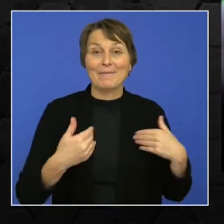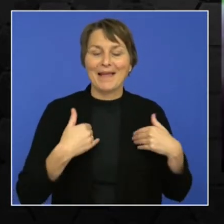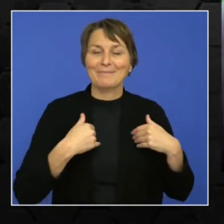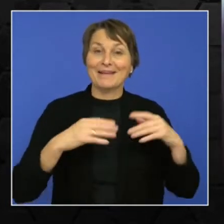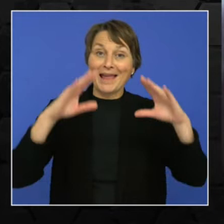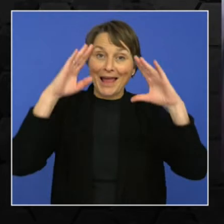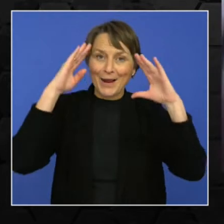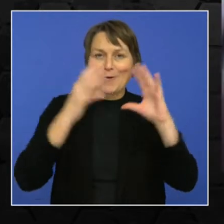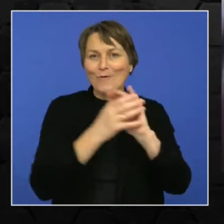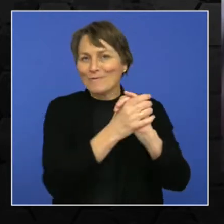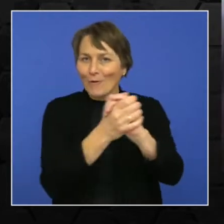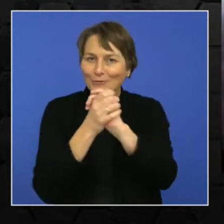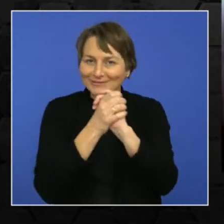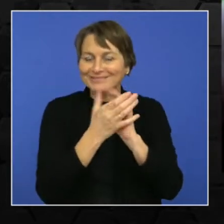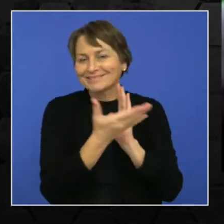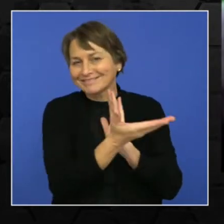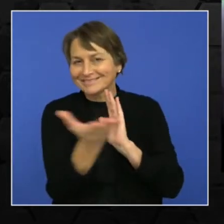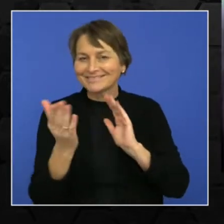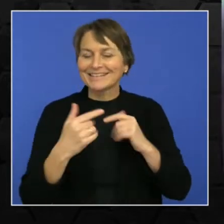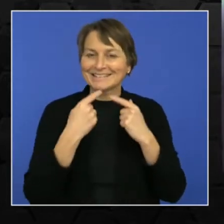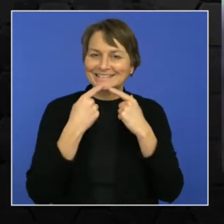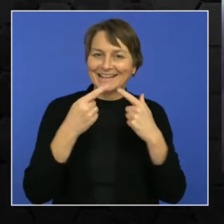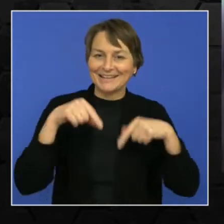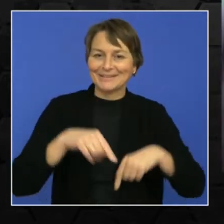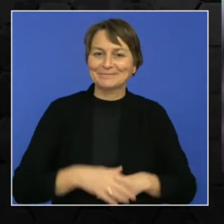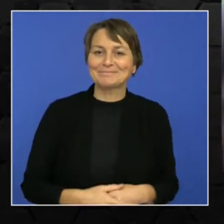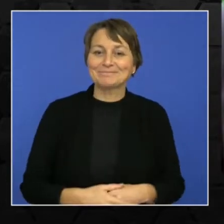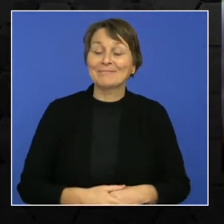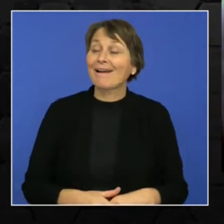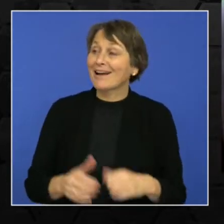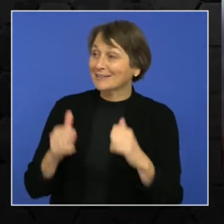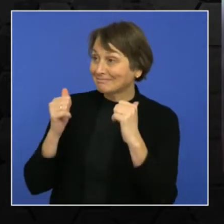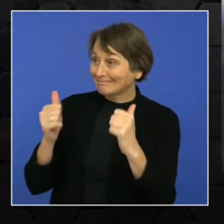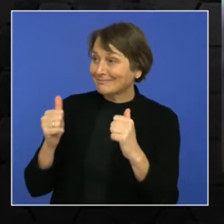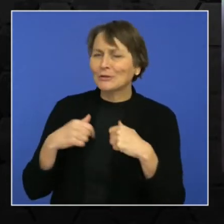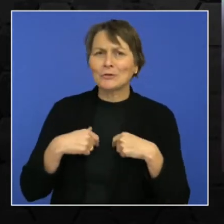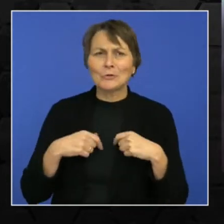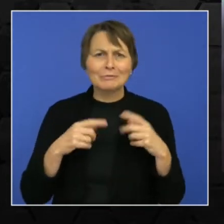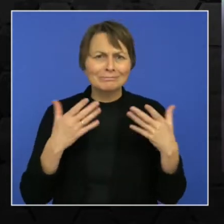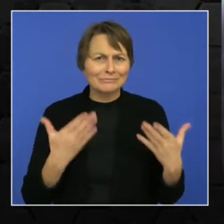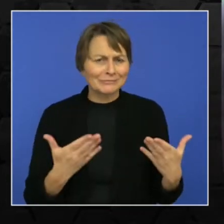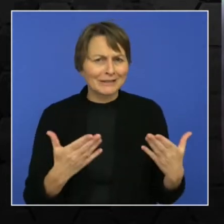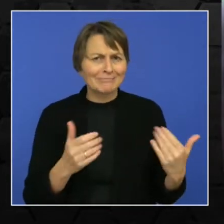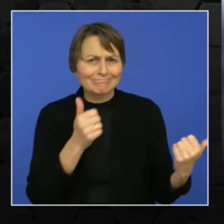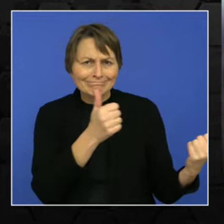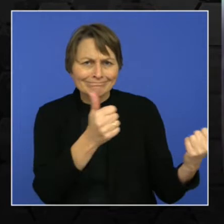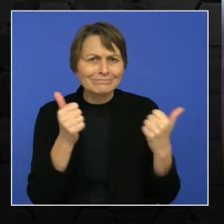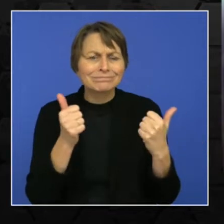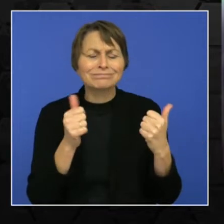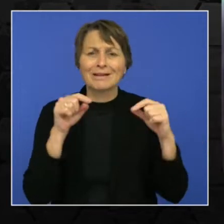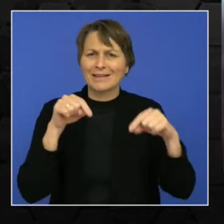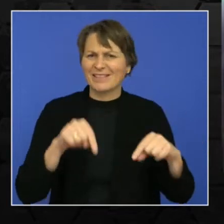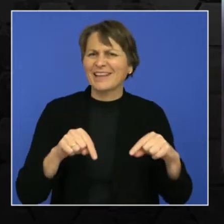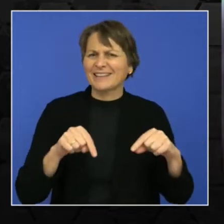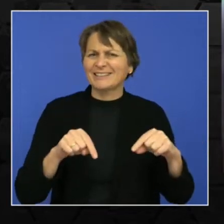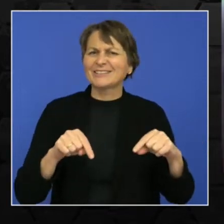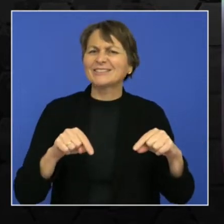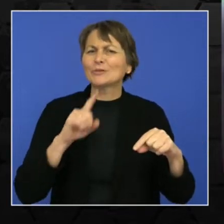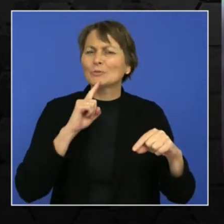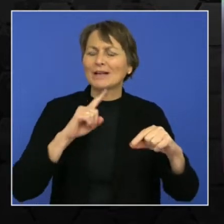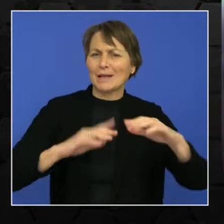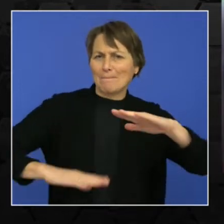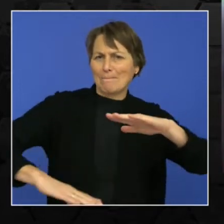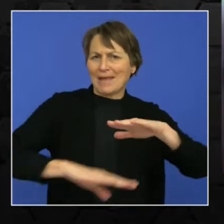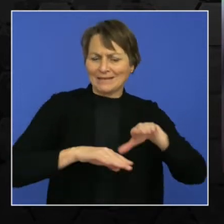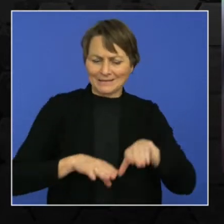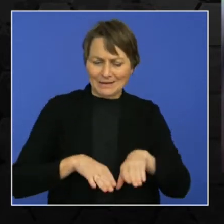Yeah. Okay, that's great, Karthikeya. You have a very exciting topic to talk today. Linear regression, very basic, and I would say the very Yeah. first step,